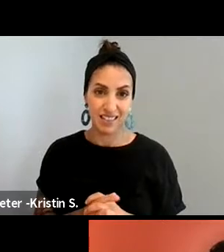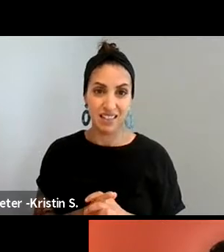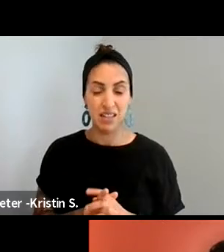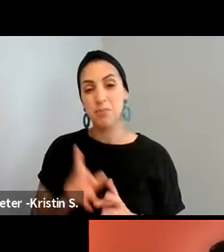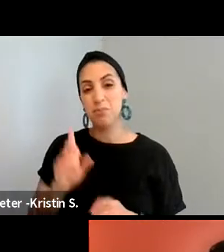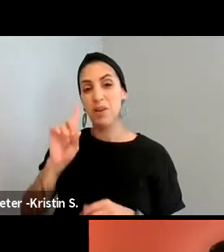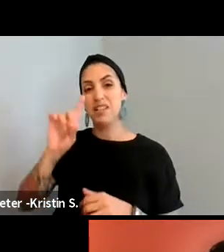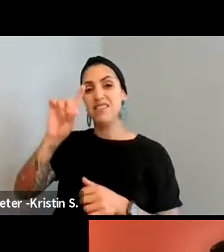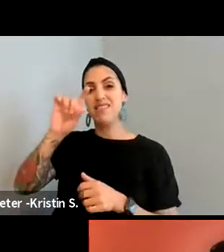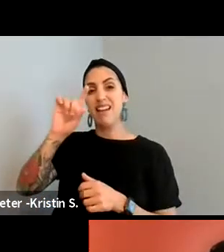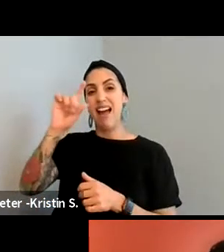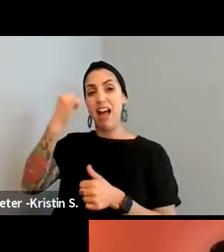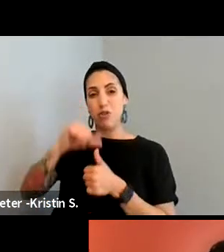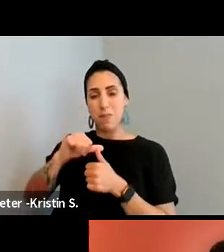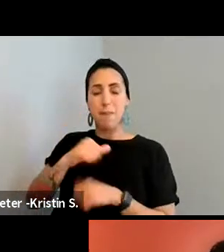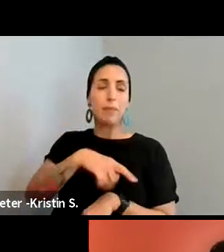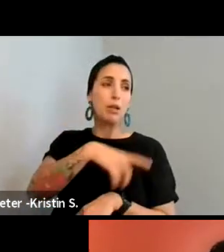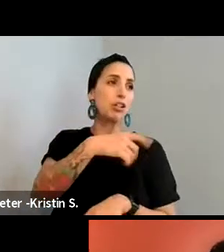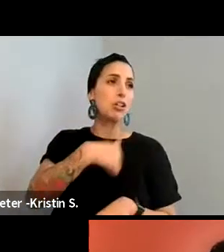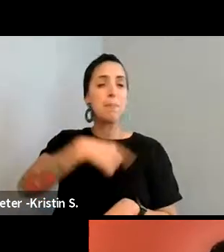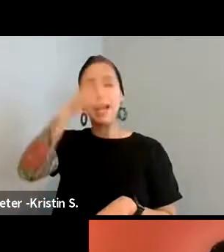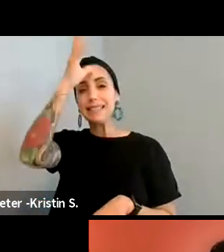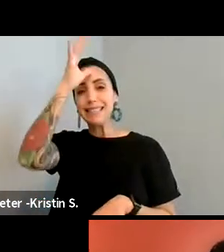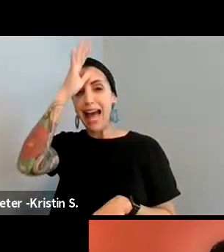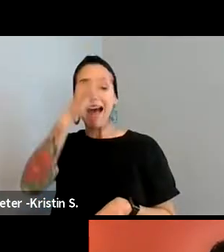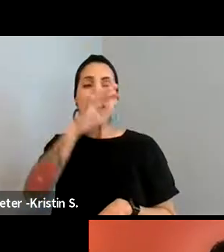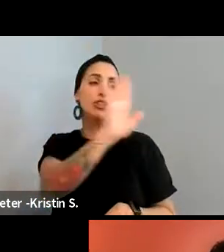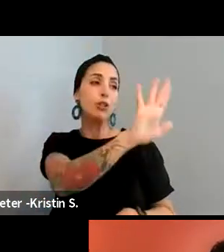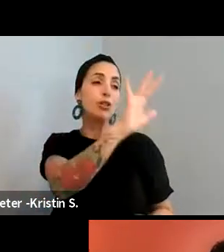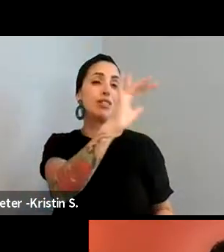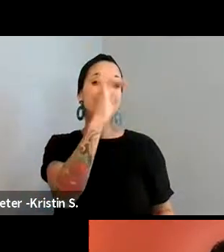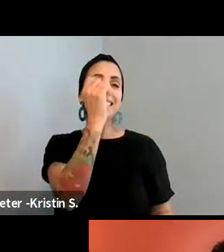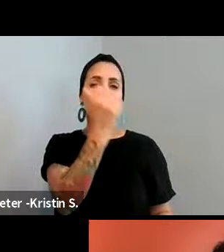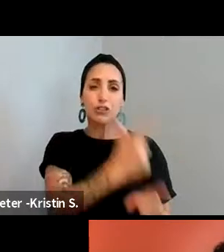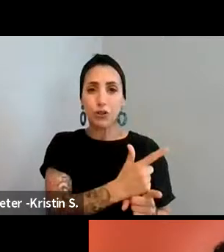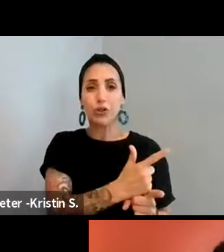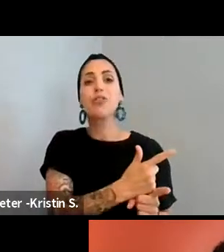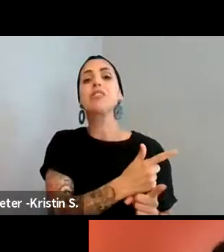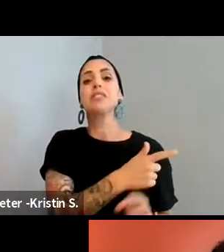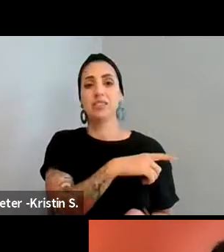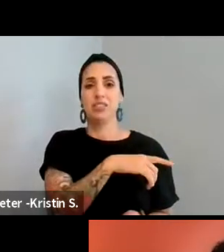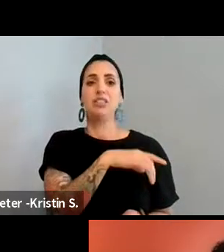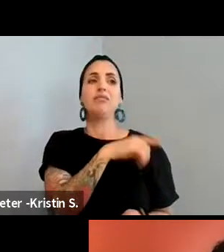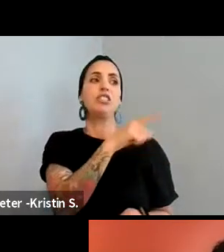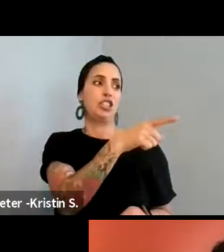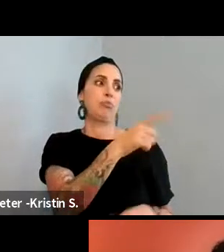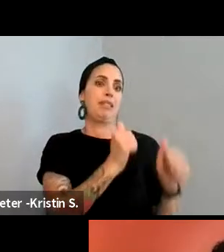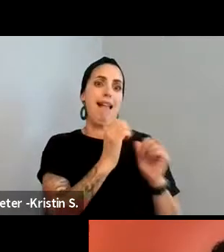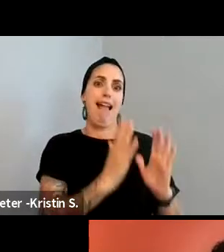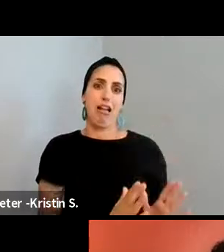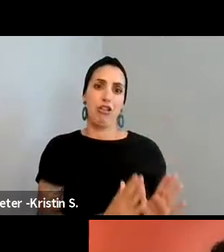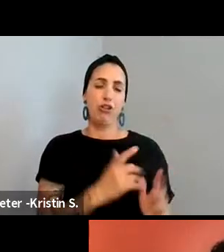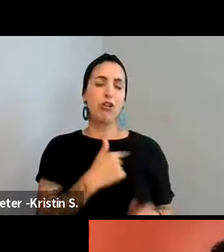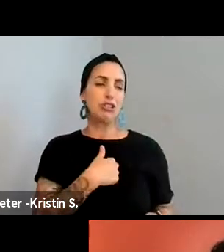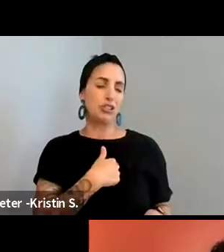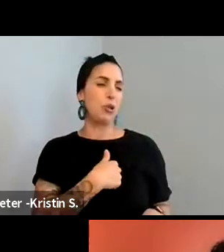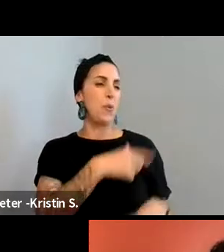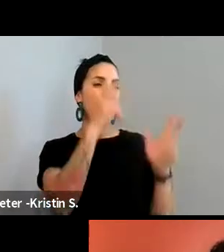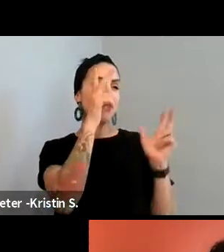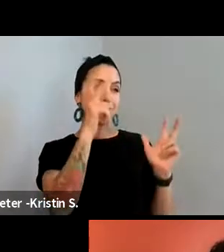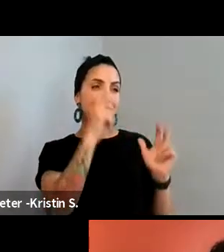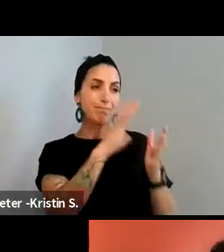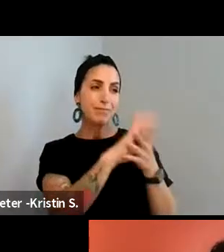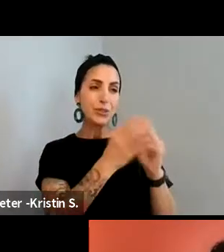actor, my dad's sister, so I heard stories about her, certainly that journey has